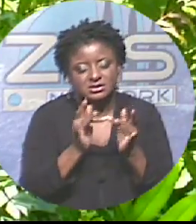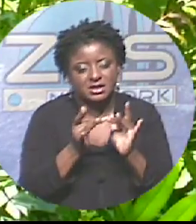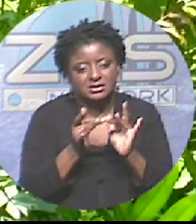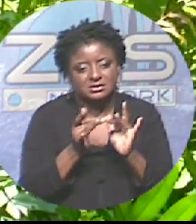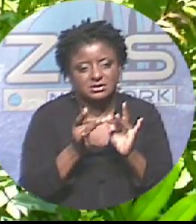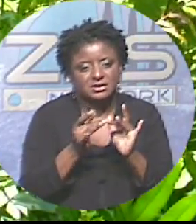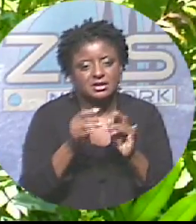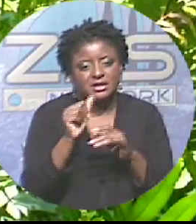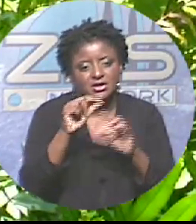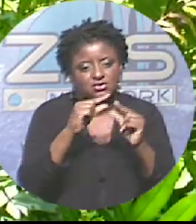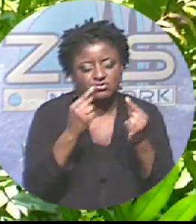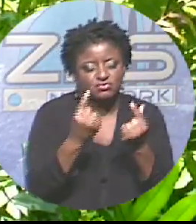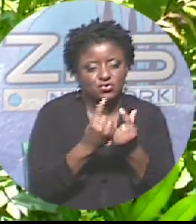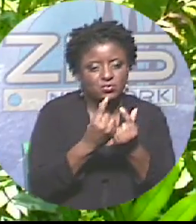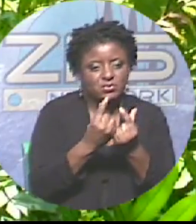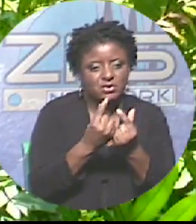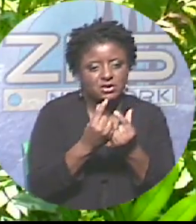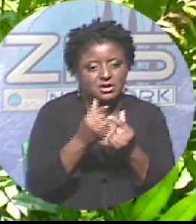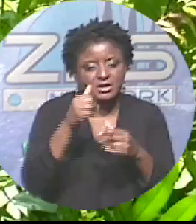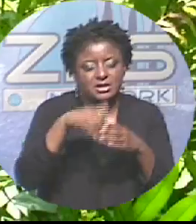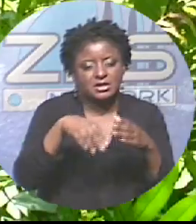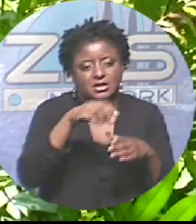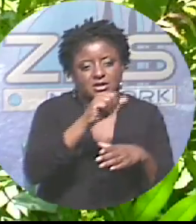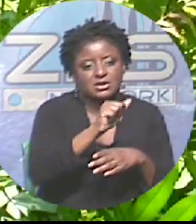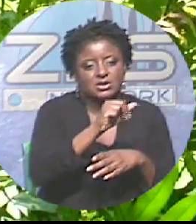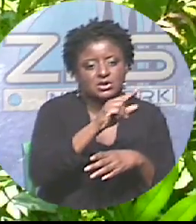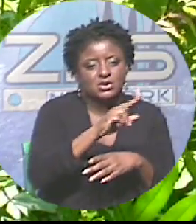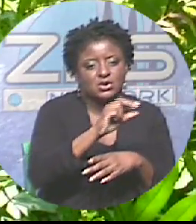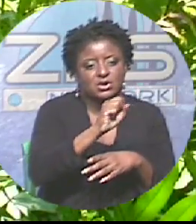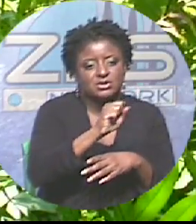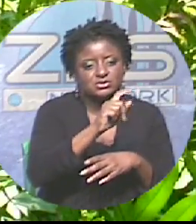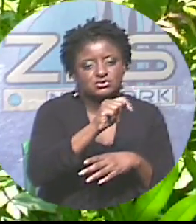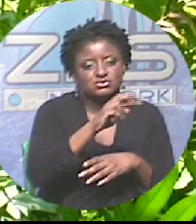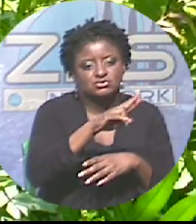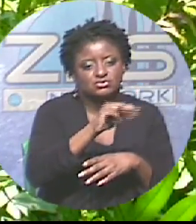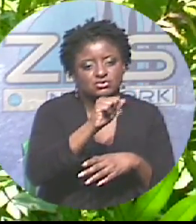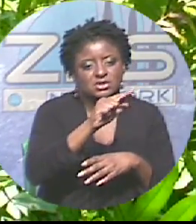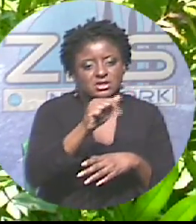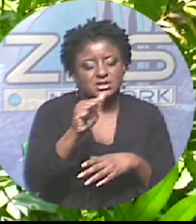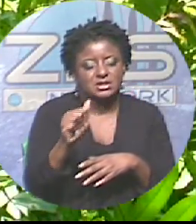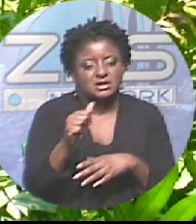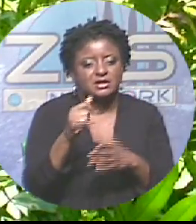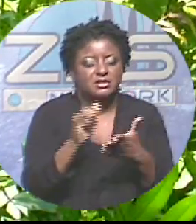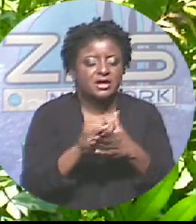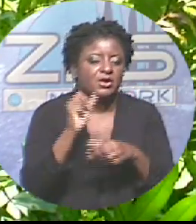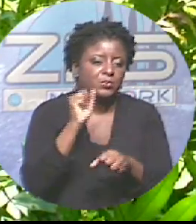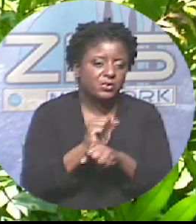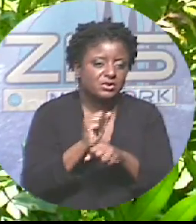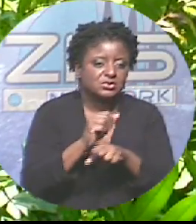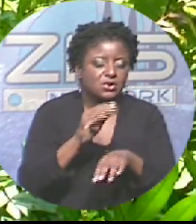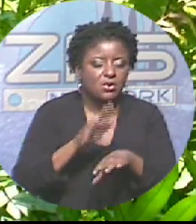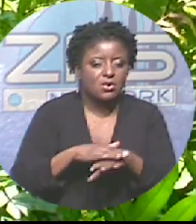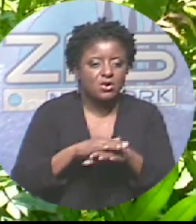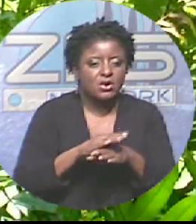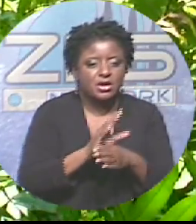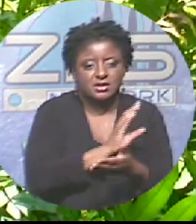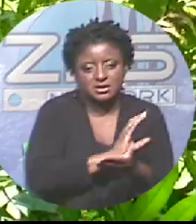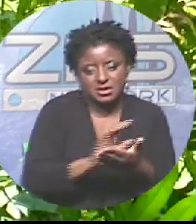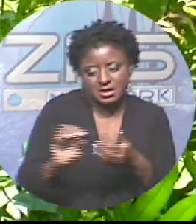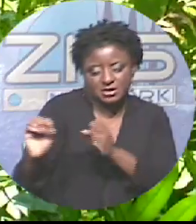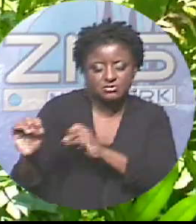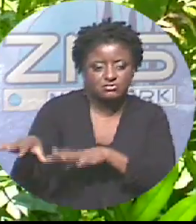a group out of Australia that actually works on an eradication program